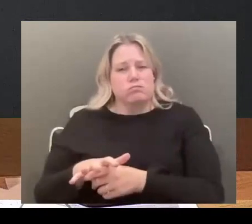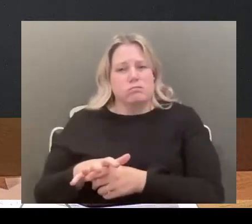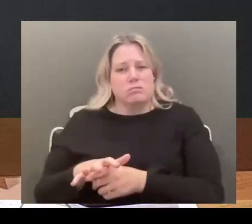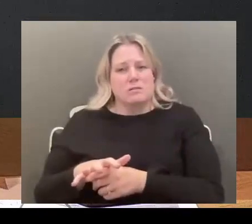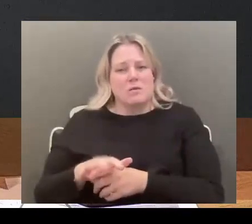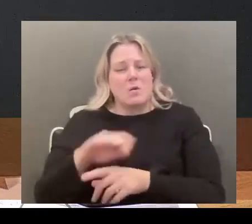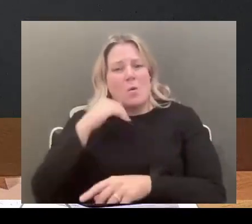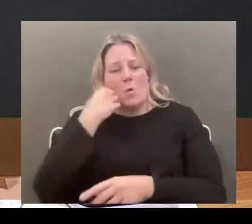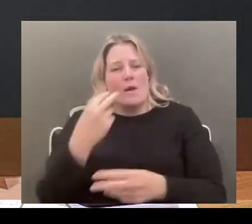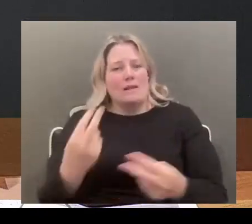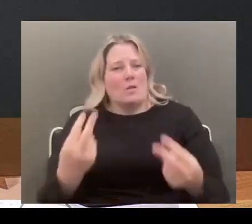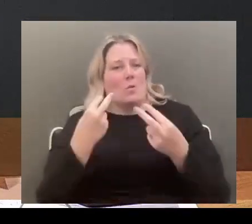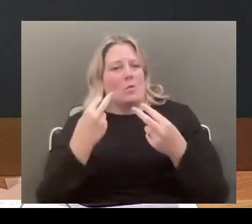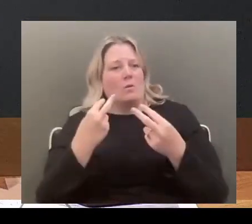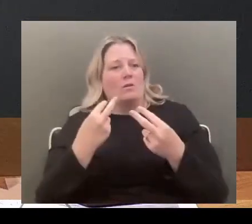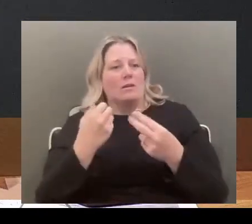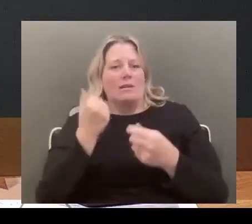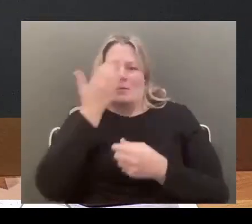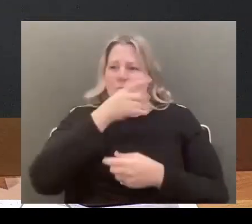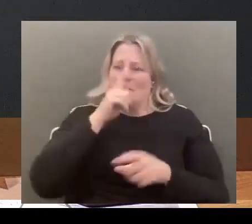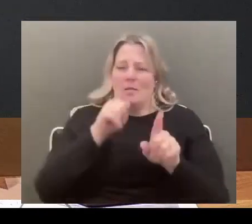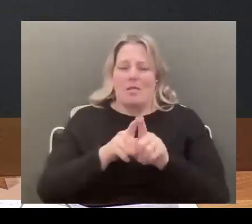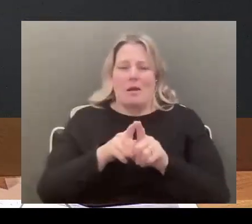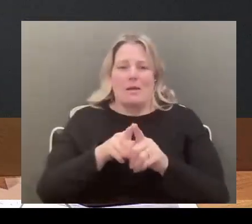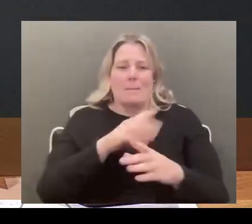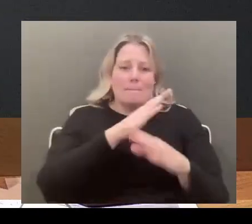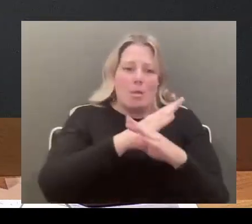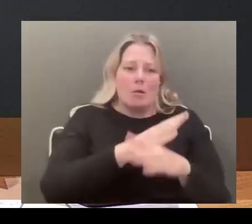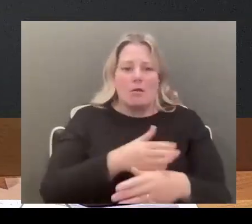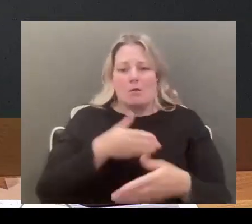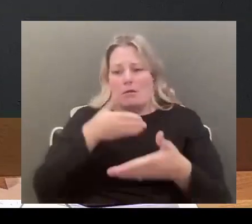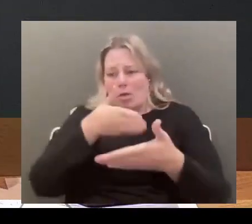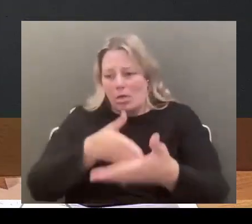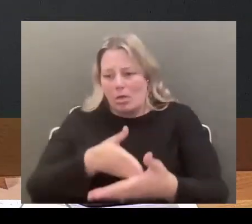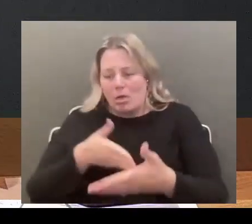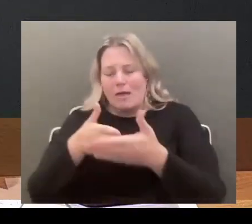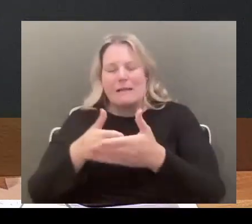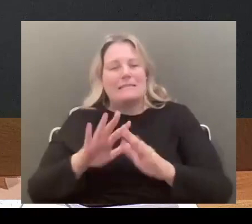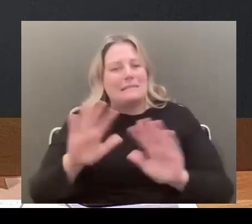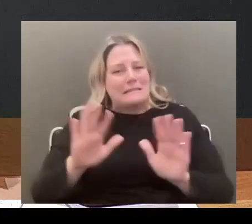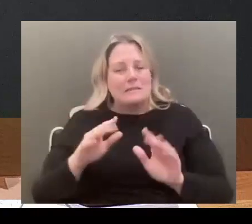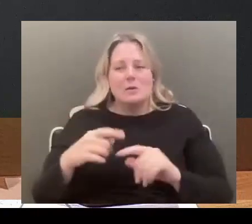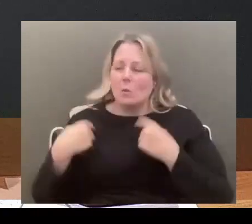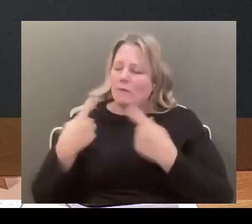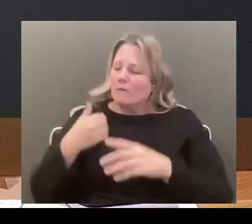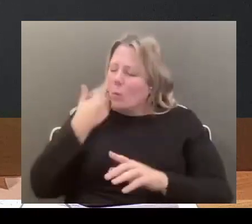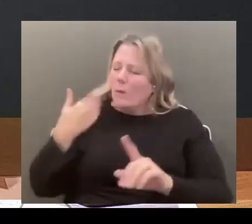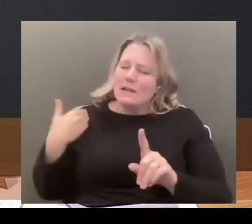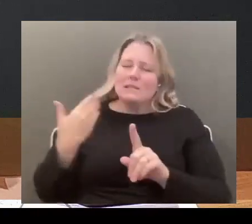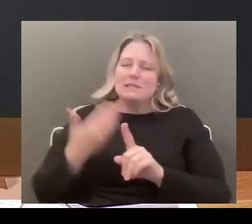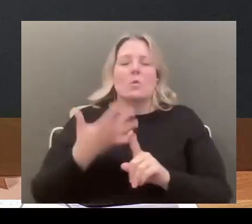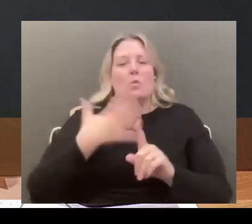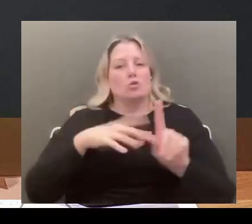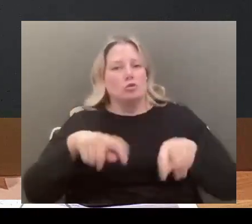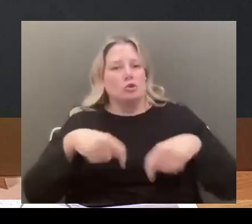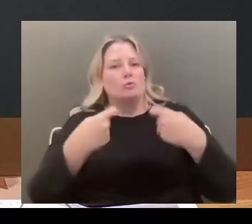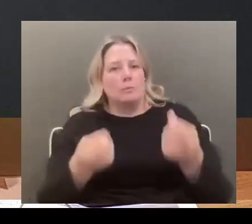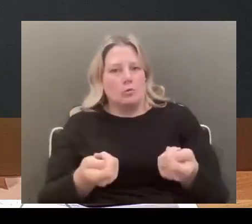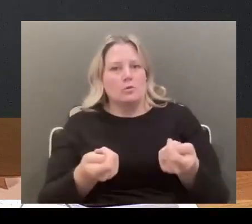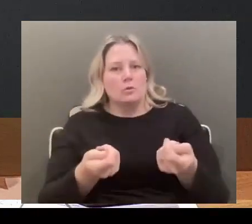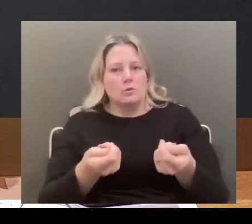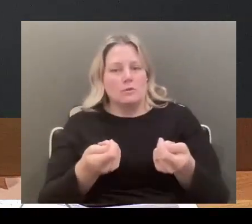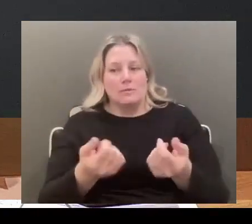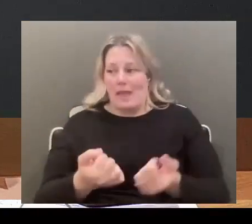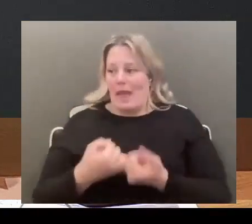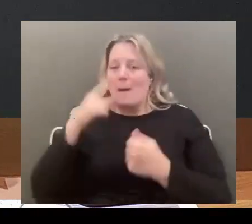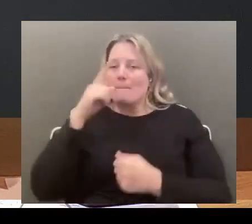or a blocker or so forth as well. But, you know, all we've always wanted to do is contribute, and our people have always